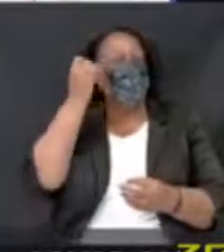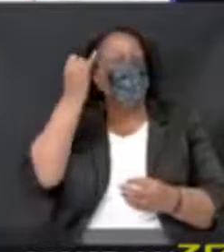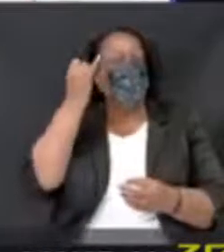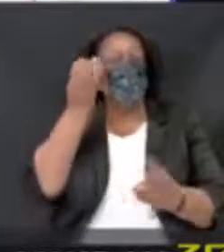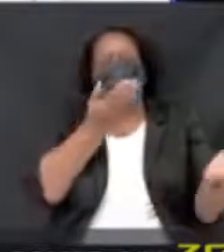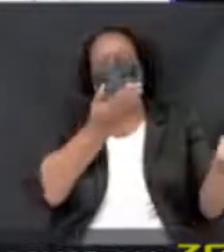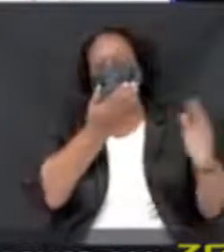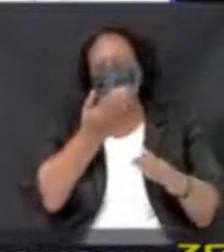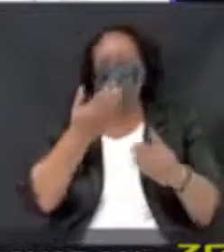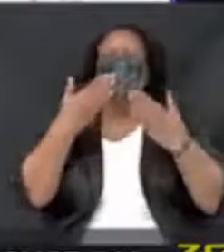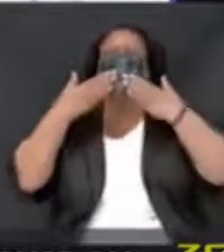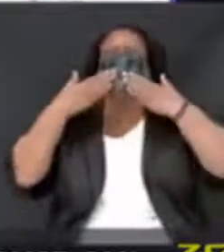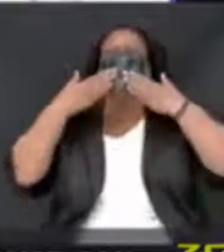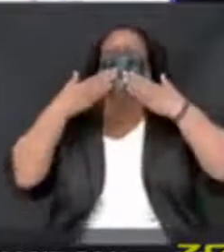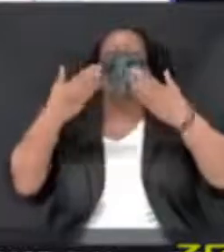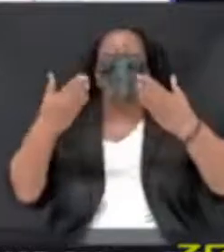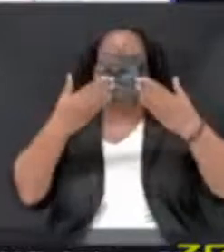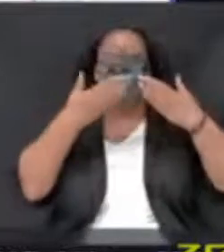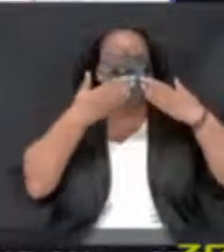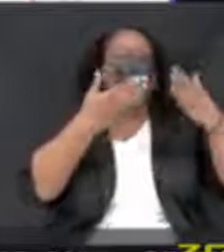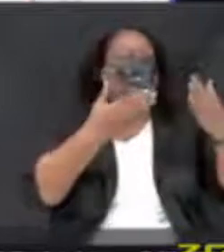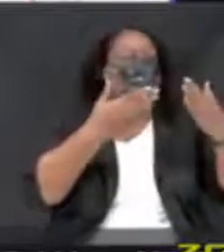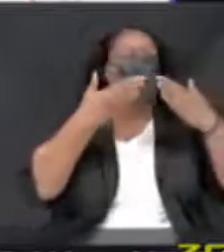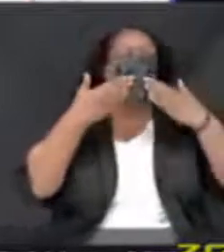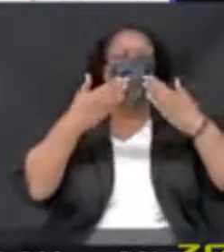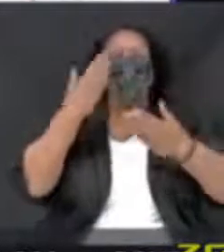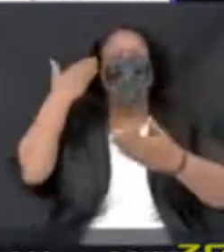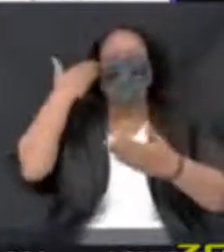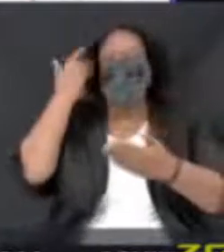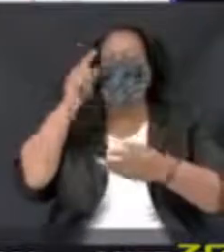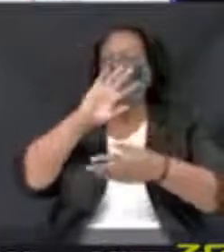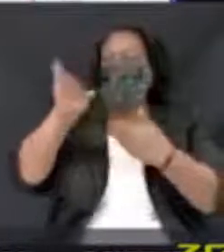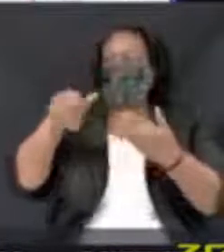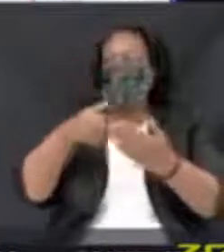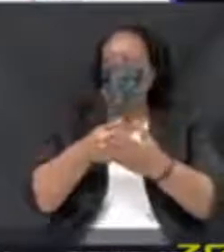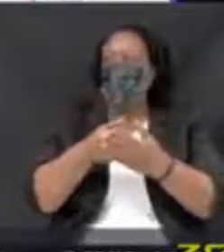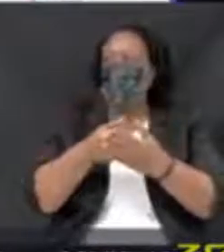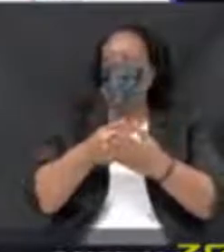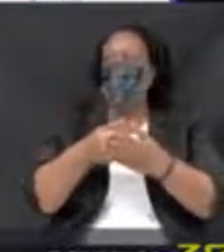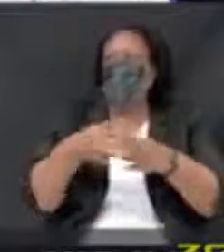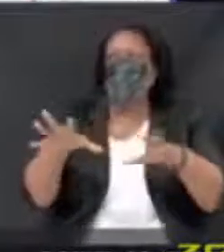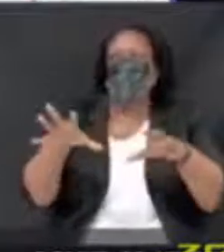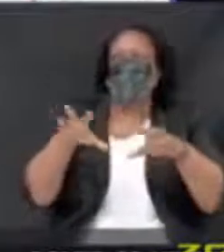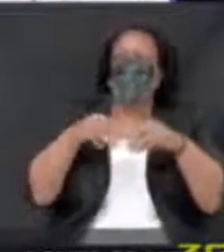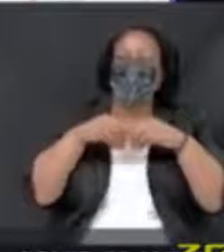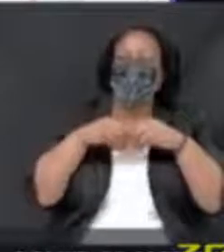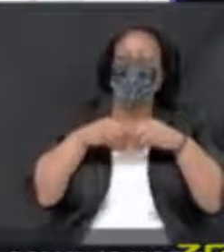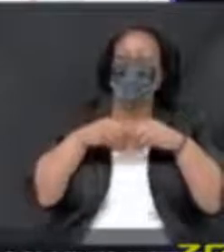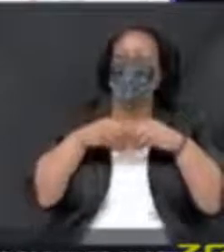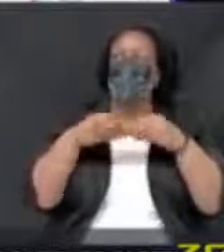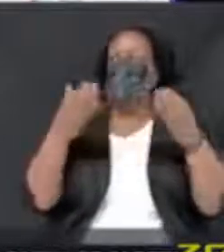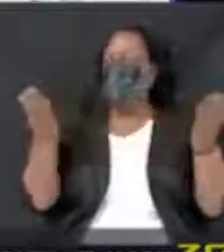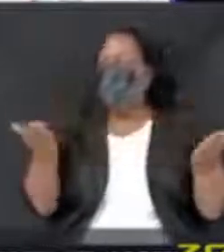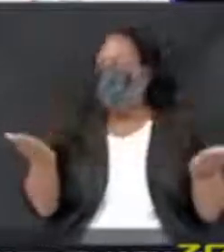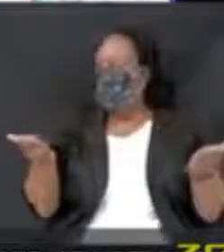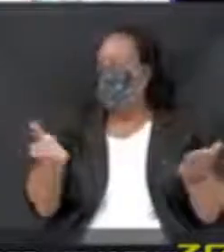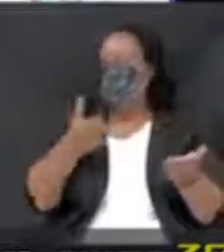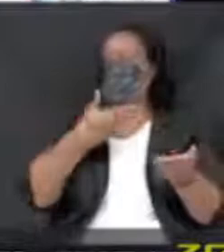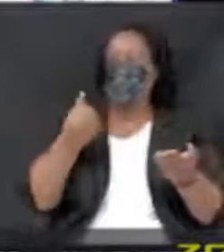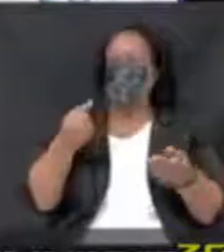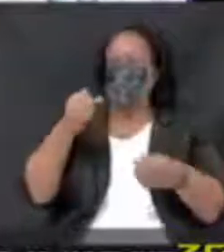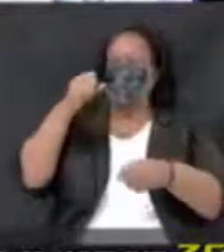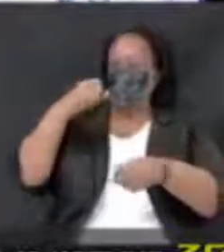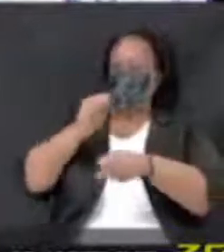wanted to say thank you to everyone for your good wishes, those that I would have received in this forum and throughout the course of the day.